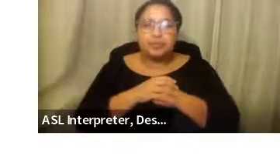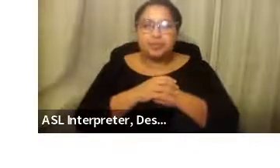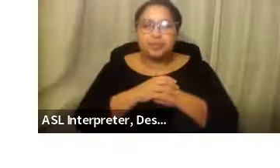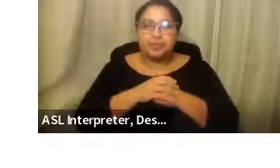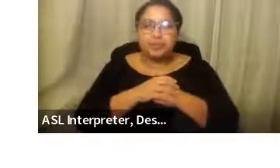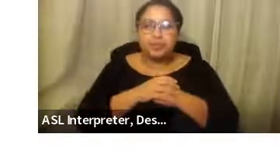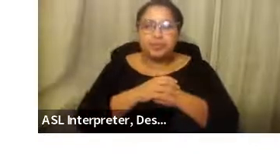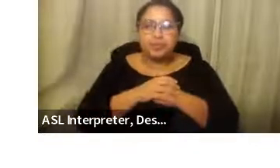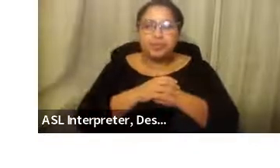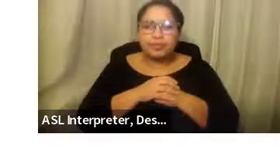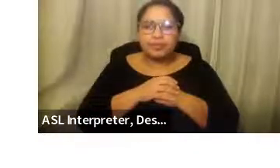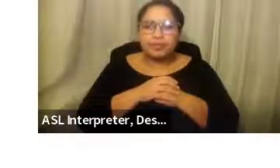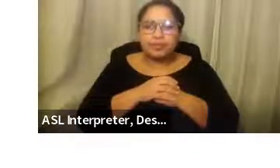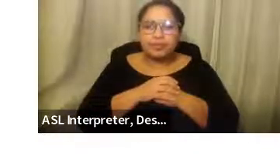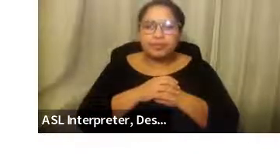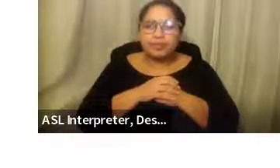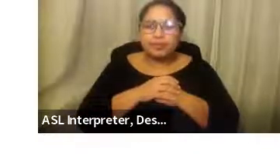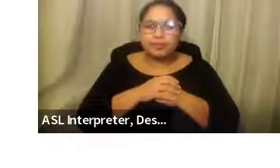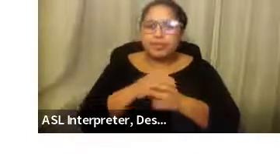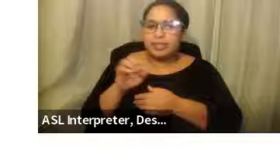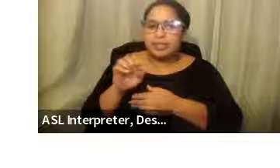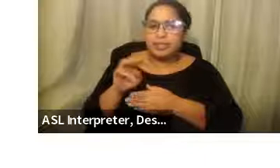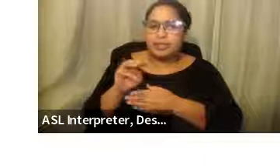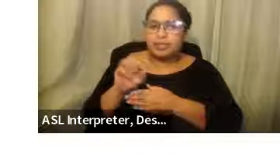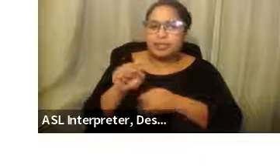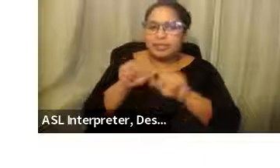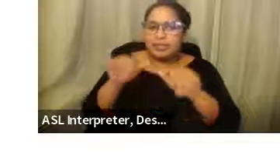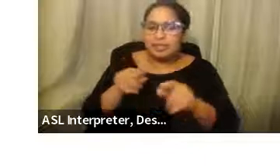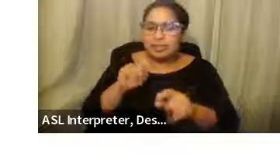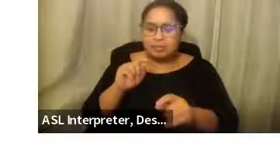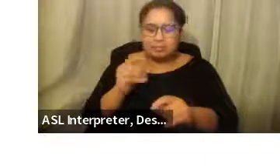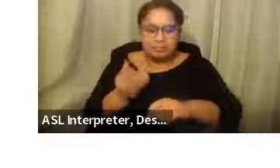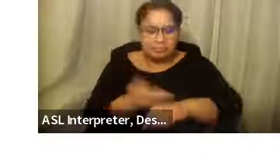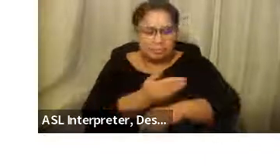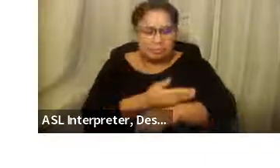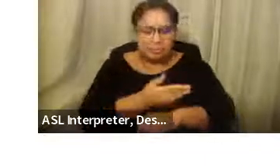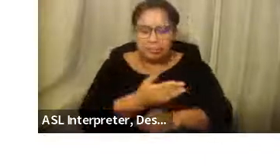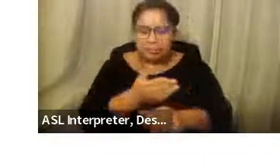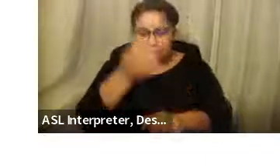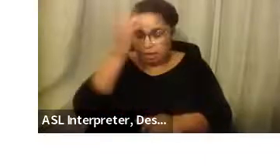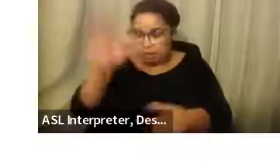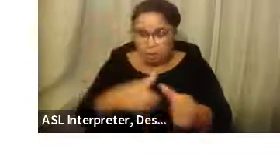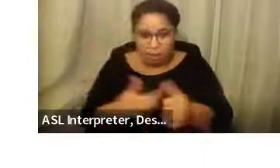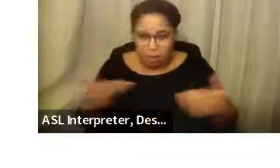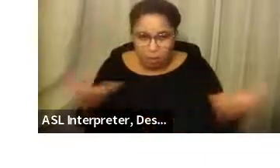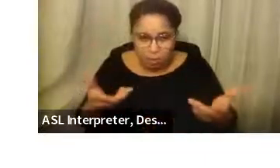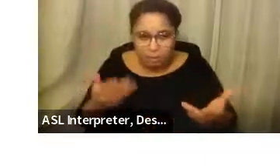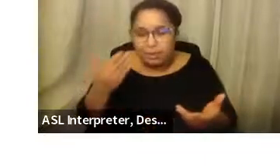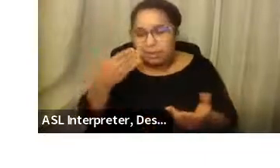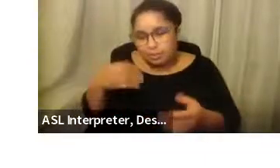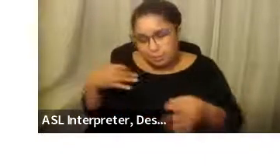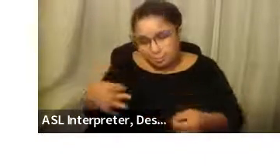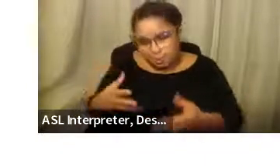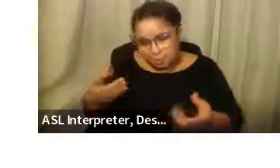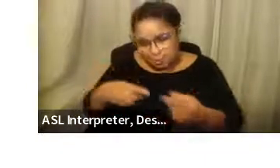what is the whole concept behind the EMS system redesign? I know you spoke to it a little bit, but I mean a lot bit actually, but is there anything else